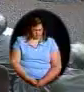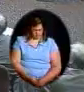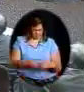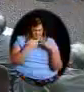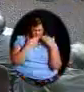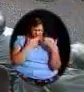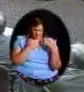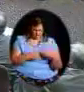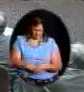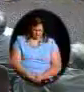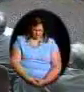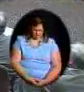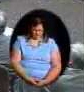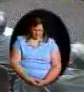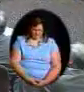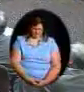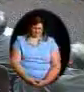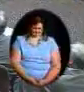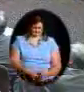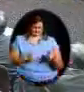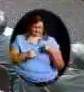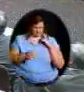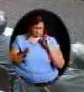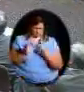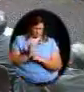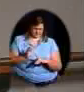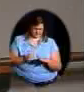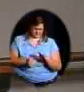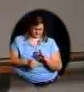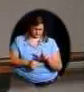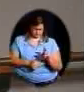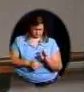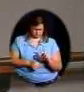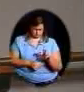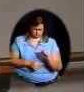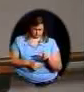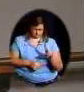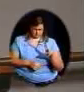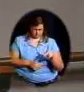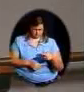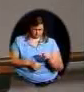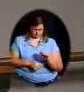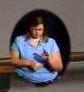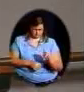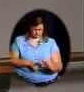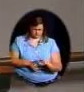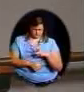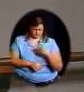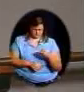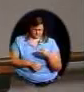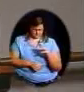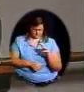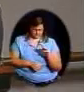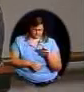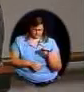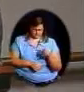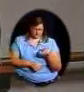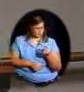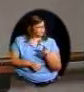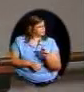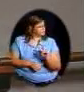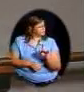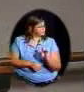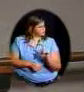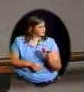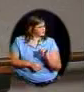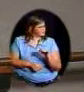Thank you. Now we'll recognize Barbara Upton Garwin, Willetta Proctor, and Dr. Janet Simpson will come